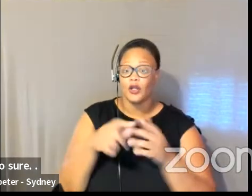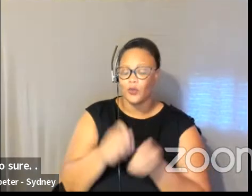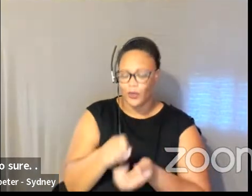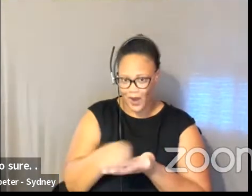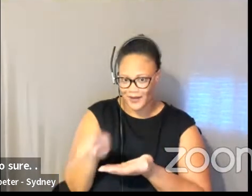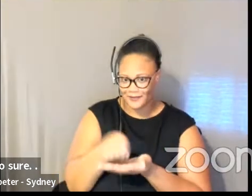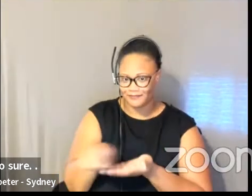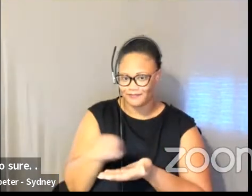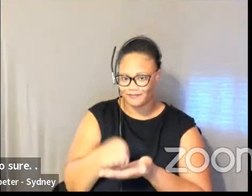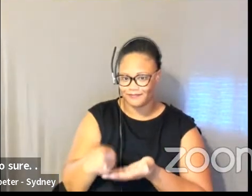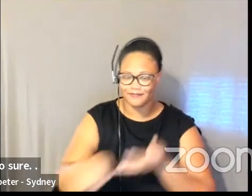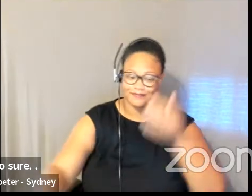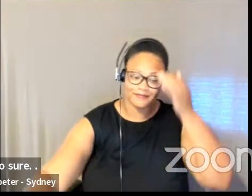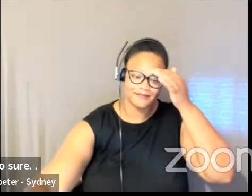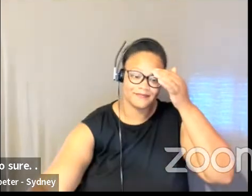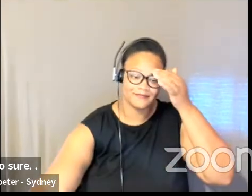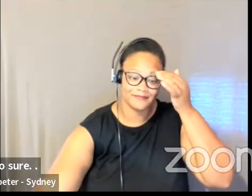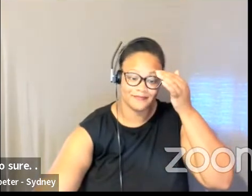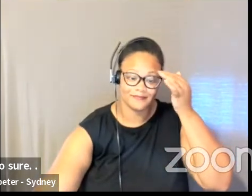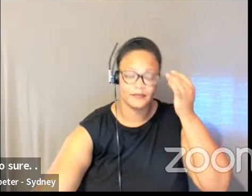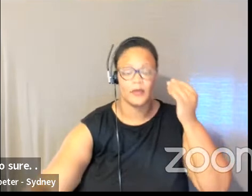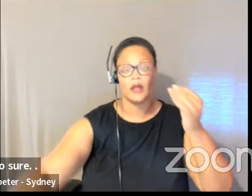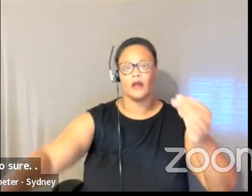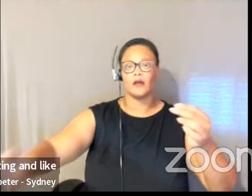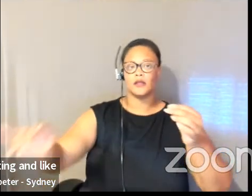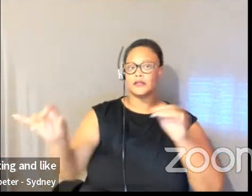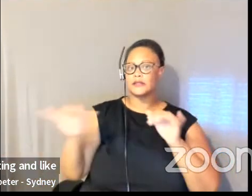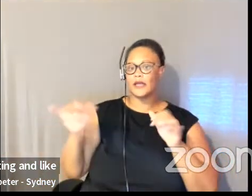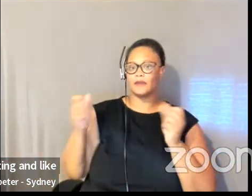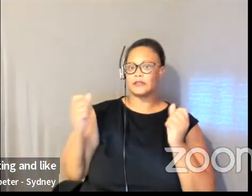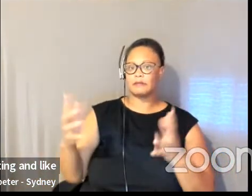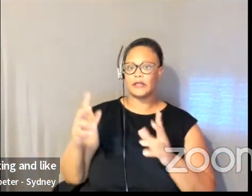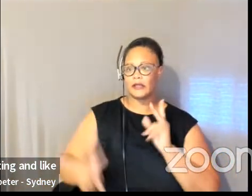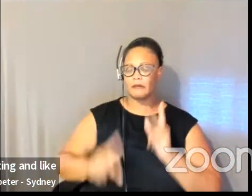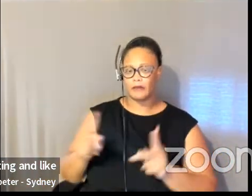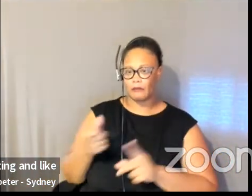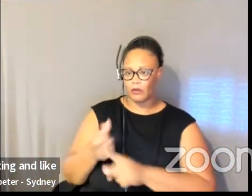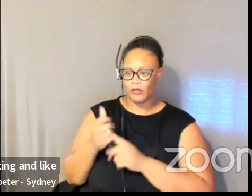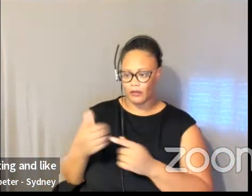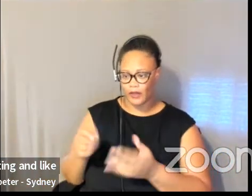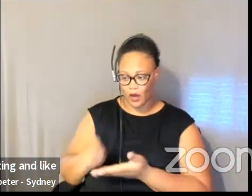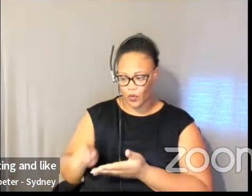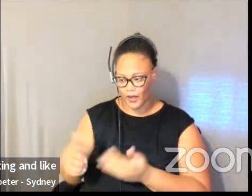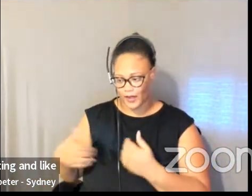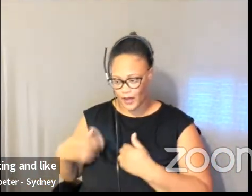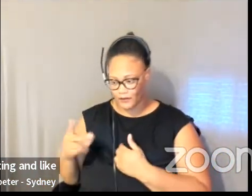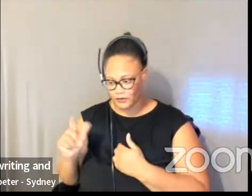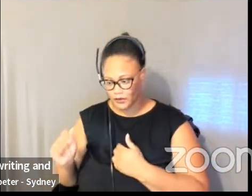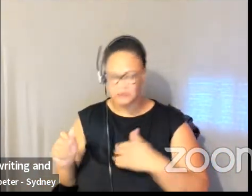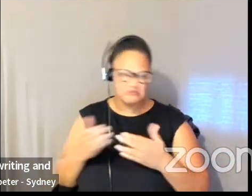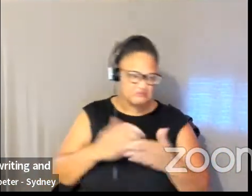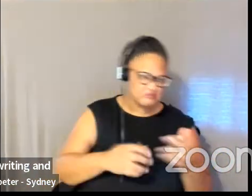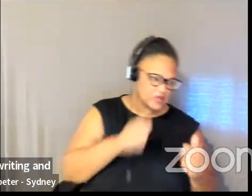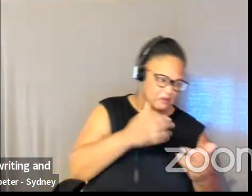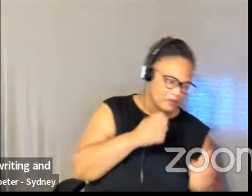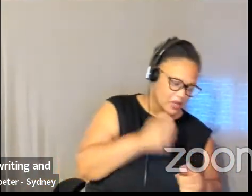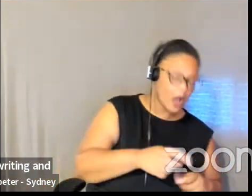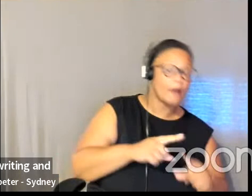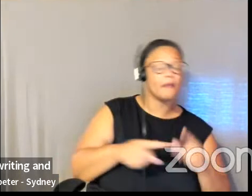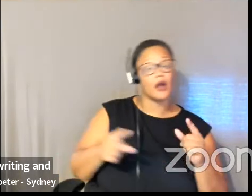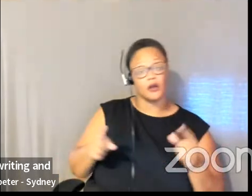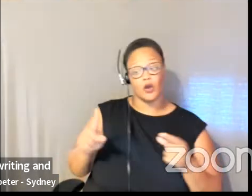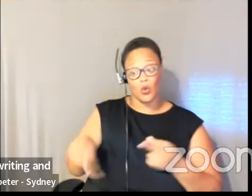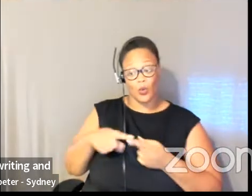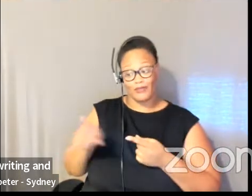many people who started writing who have disabilities, and some of you may not, but many who I've spoken to, when they started writing, they